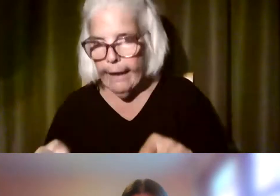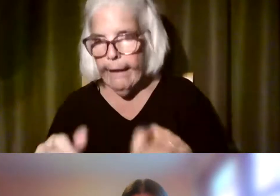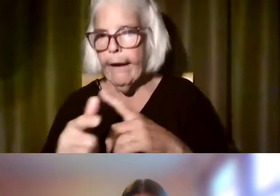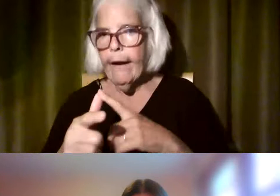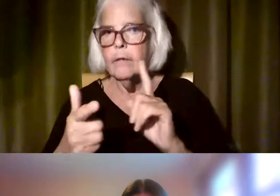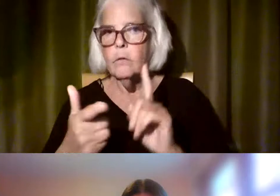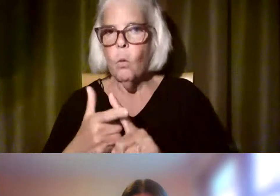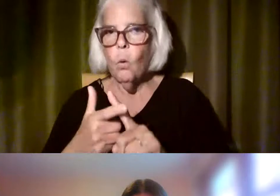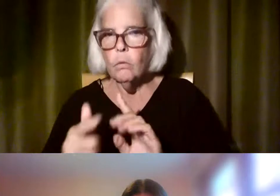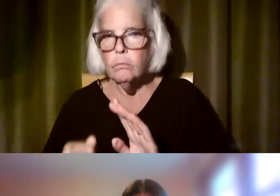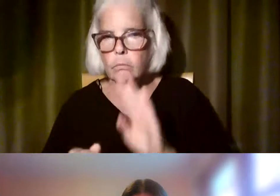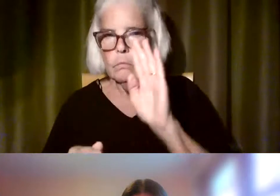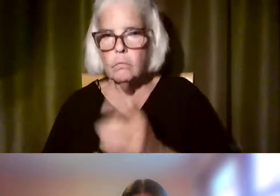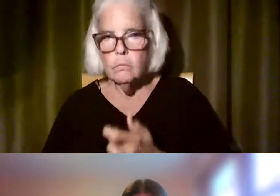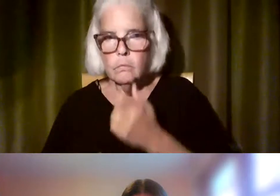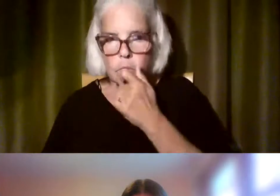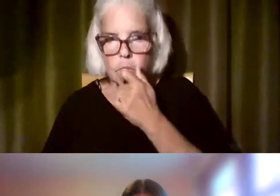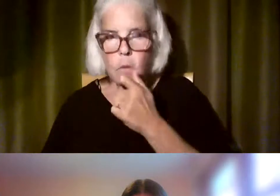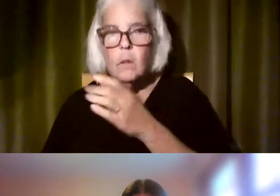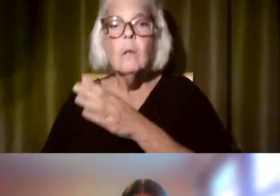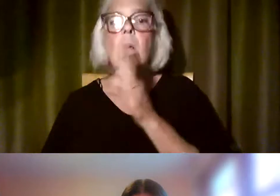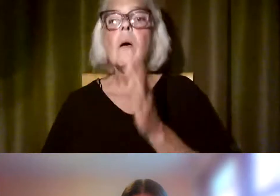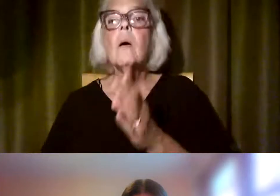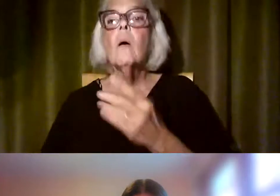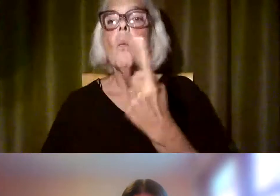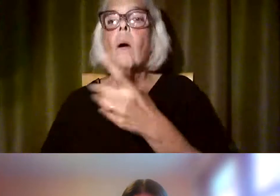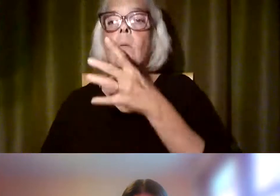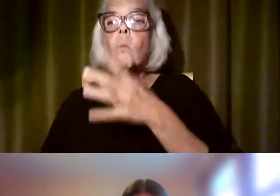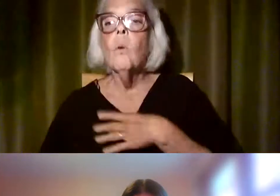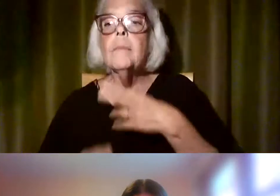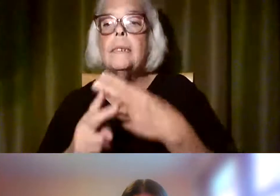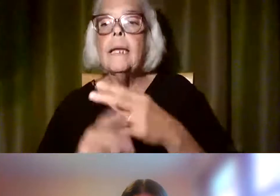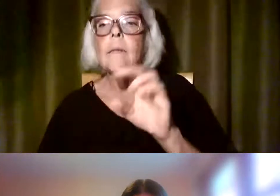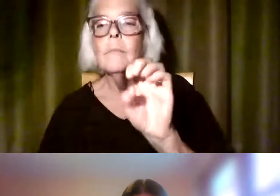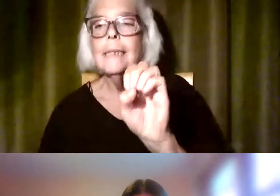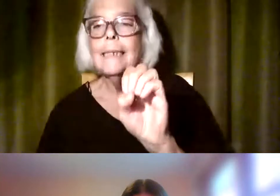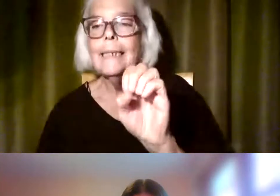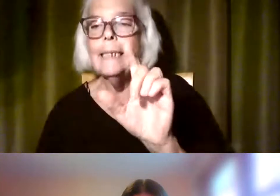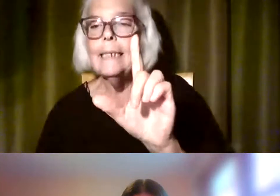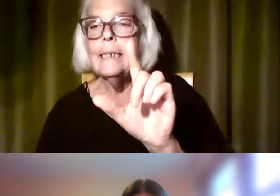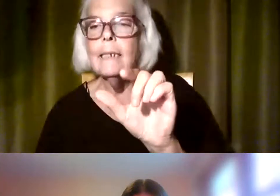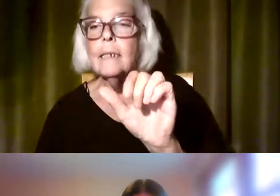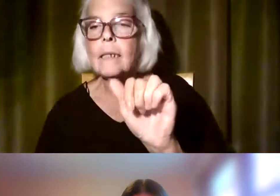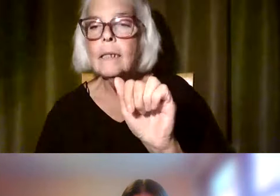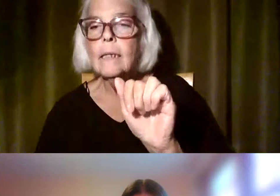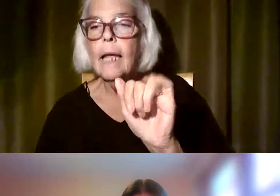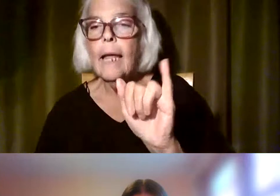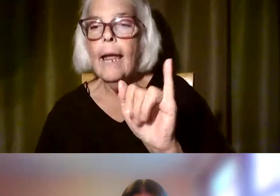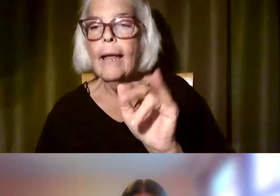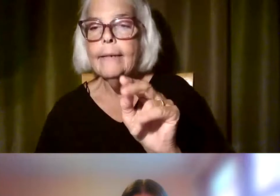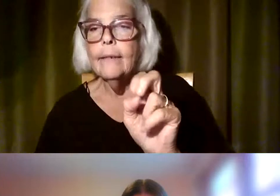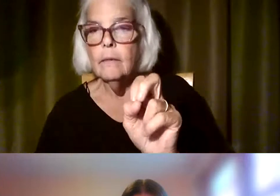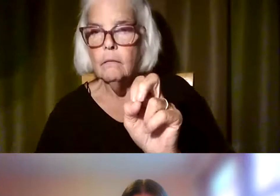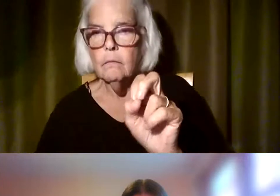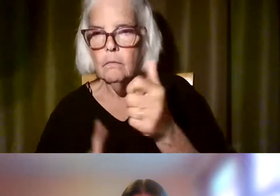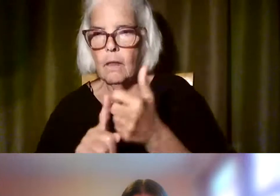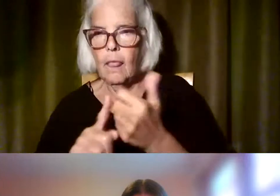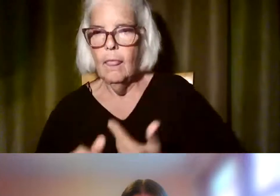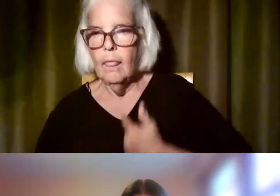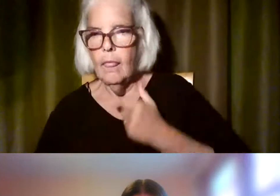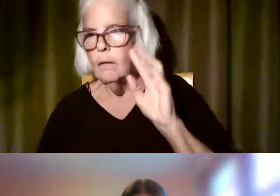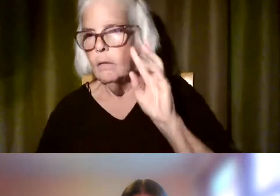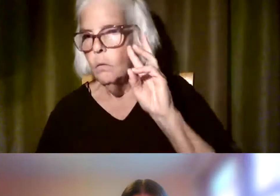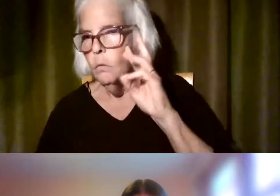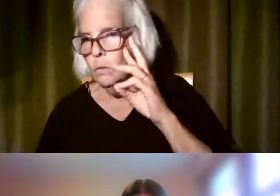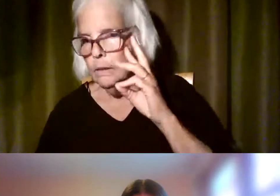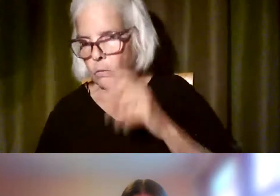Yes, hi, can you hear me? This is Elena Winooski. Yes, go ahead, Elaine. I know vaccines are supposed to be next week, and